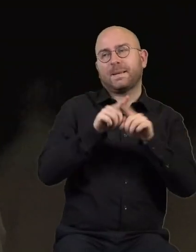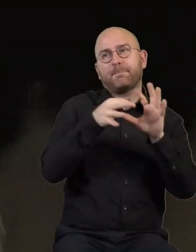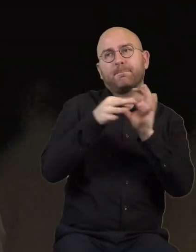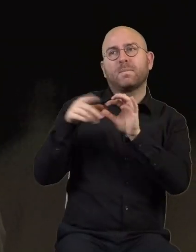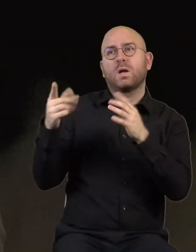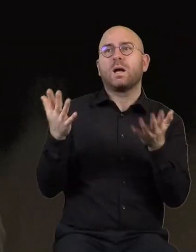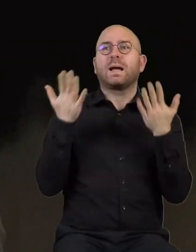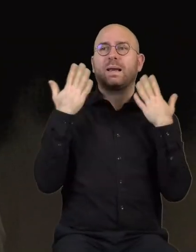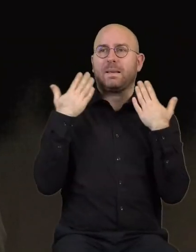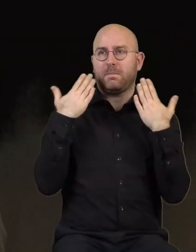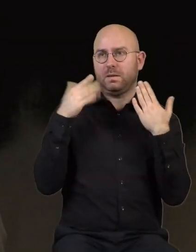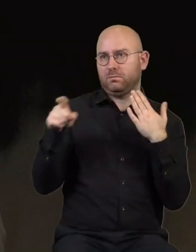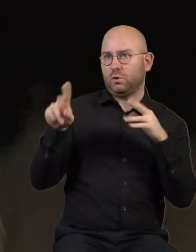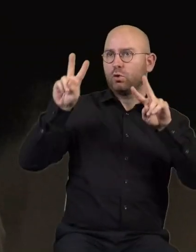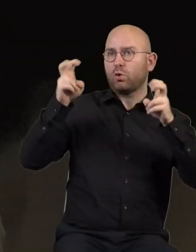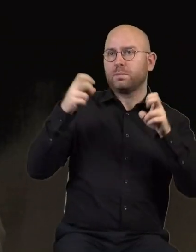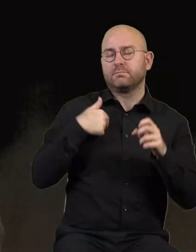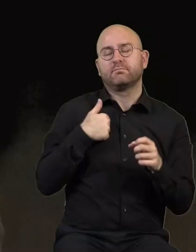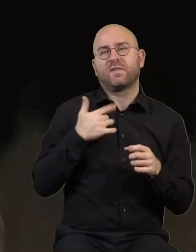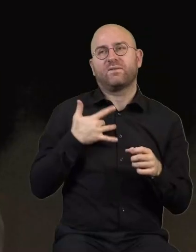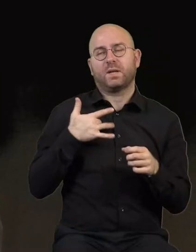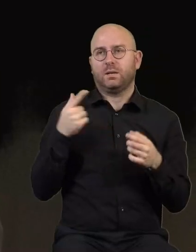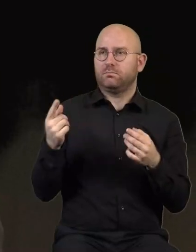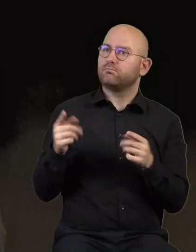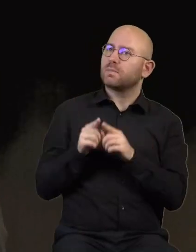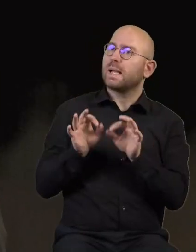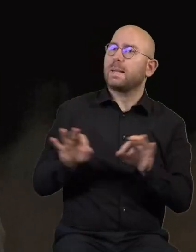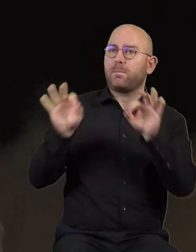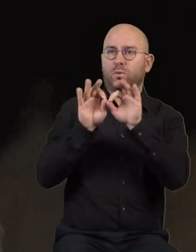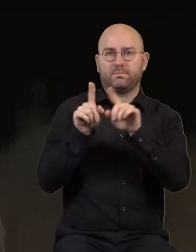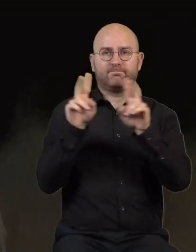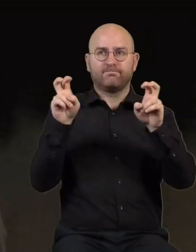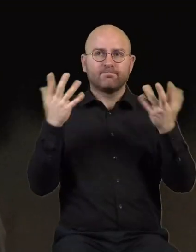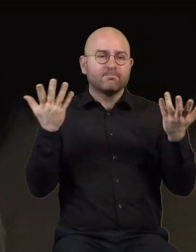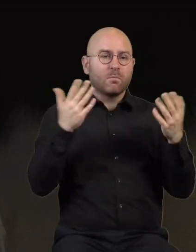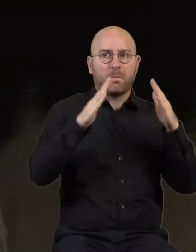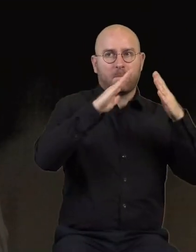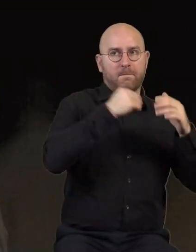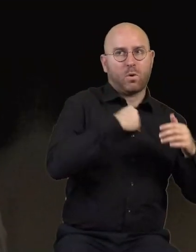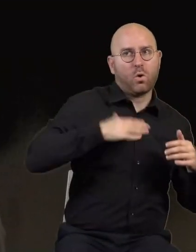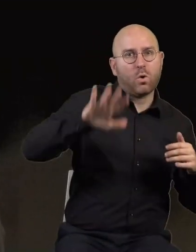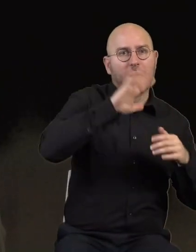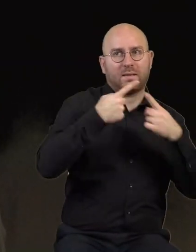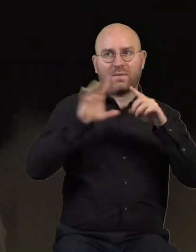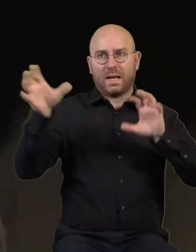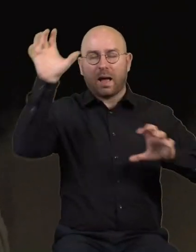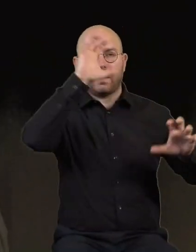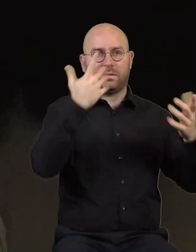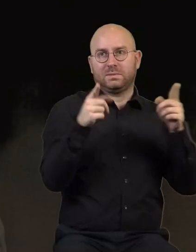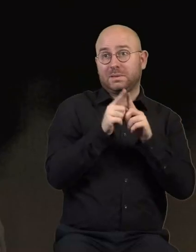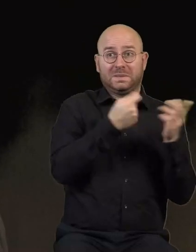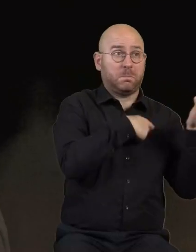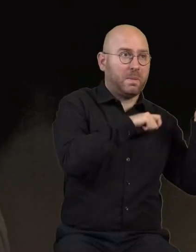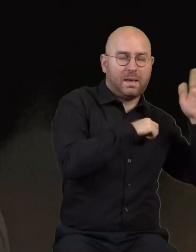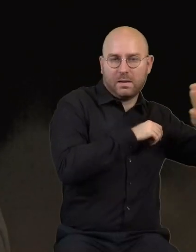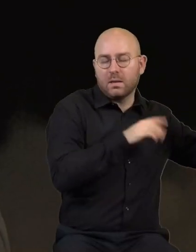across in Poland here and in other countries, in Spain as well. Maria, we were supporting on adaptation, integration